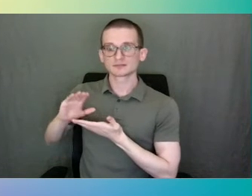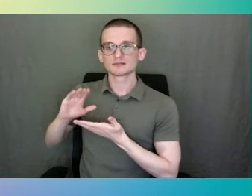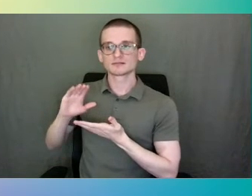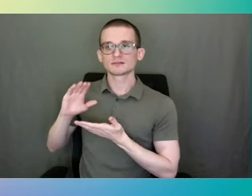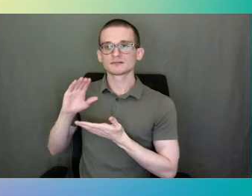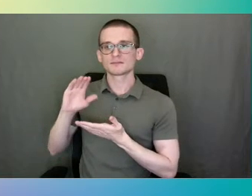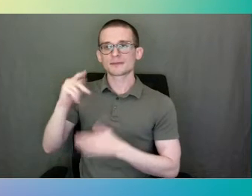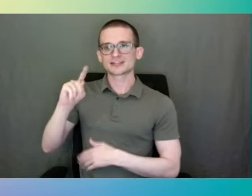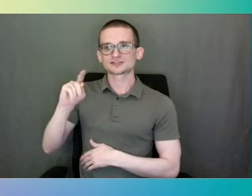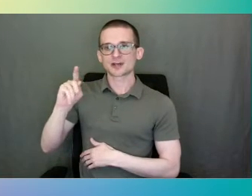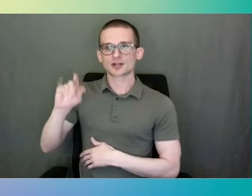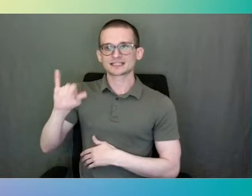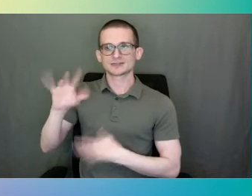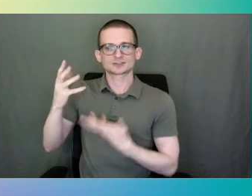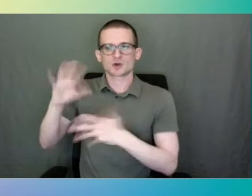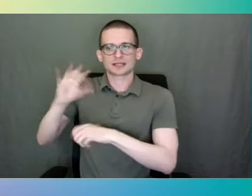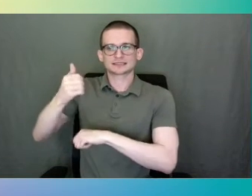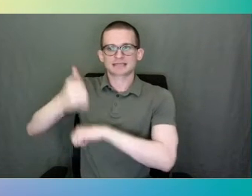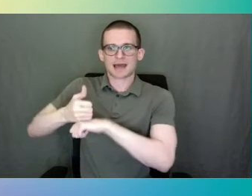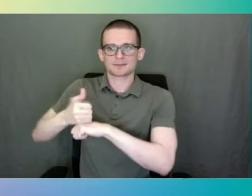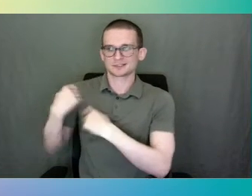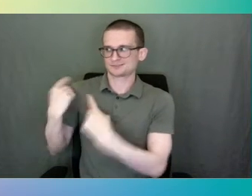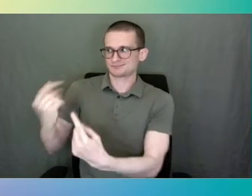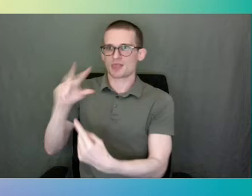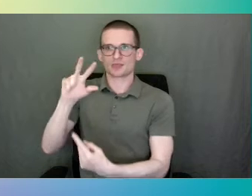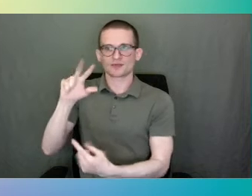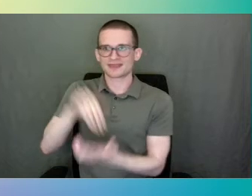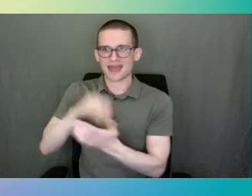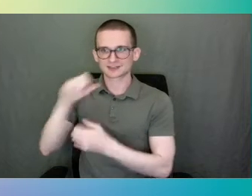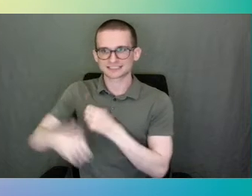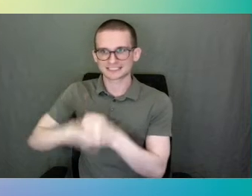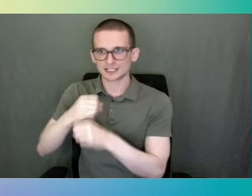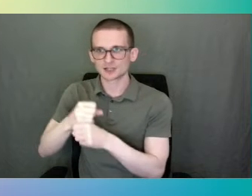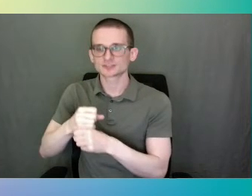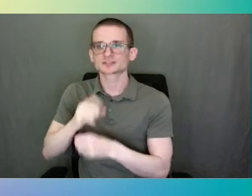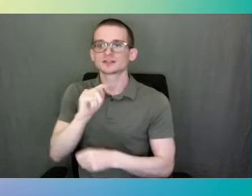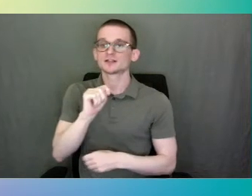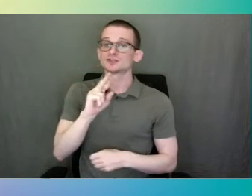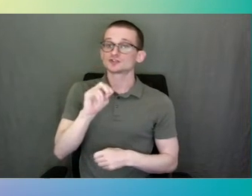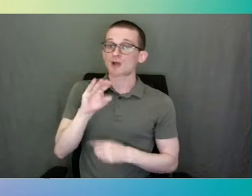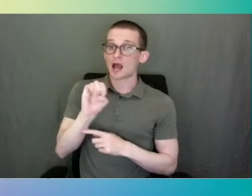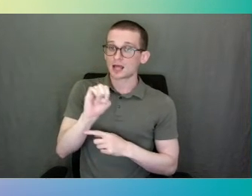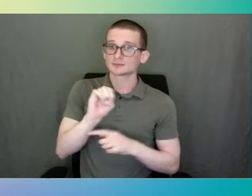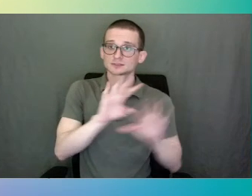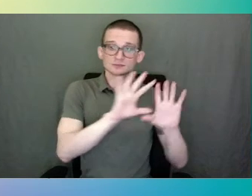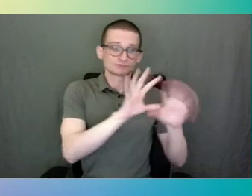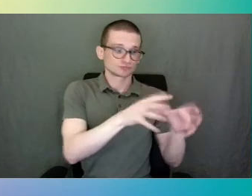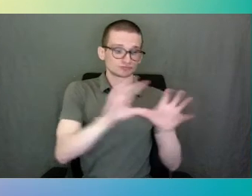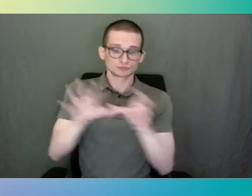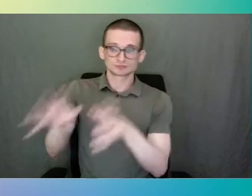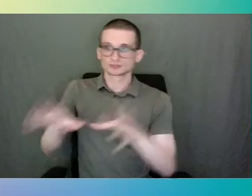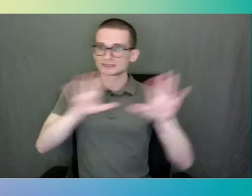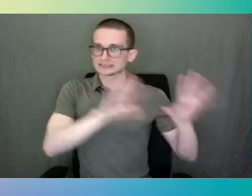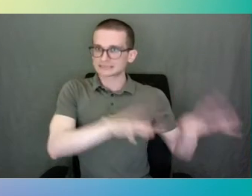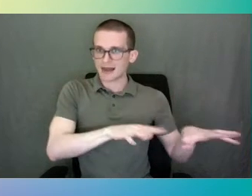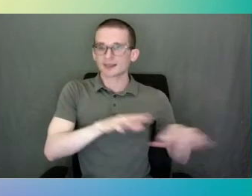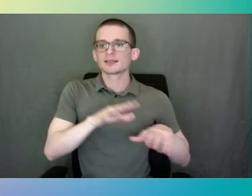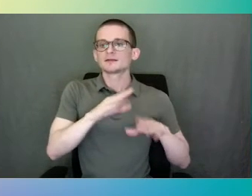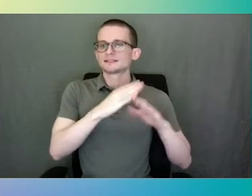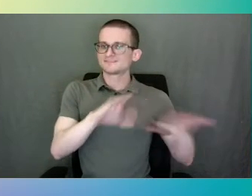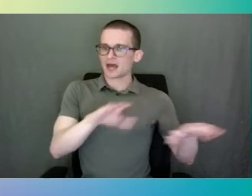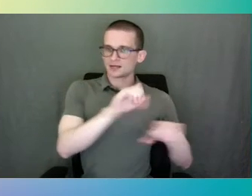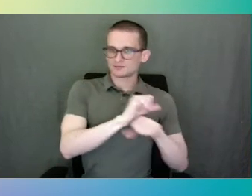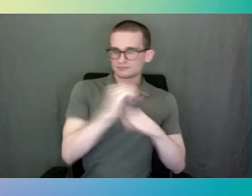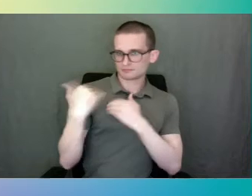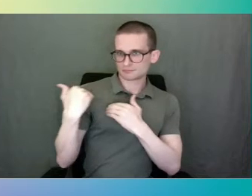was pretty entrenched. When tribes of people began to settle in areas, they divided their tasks. The women gathered and cared for the children, and the